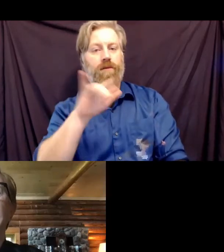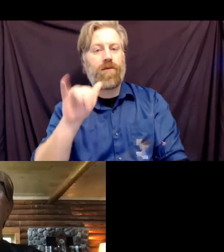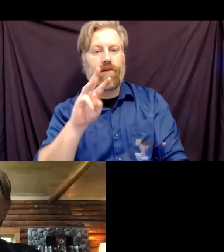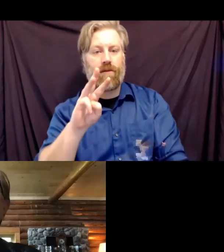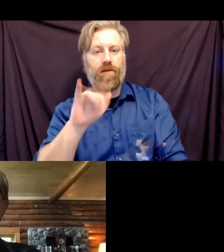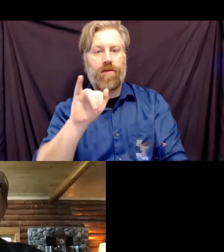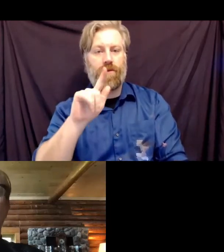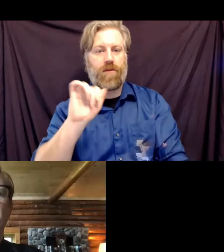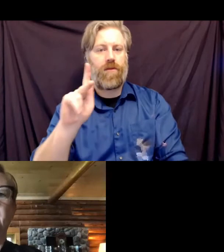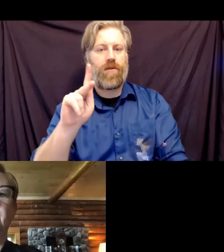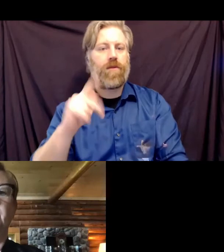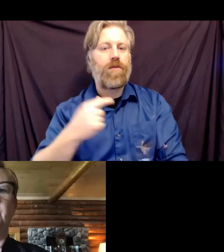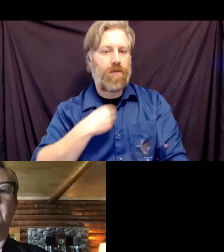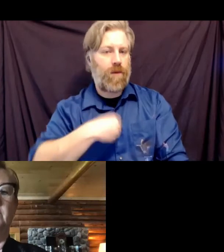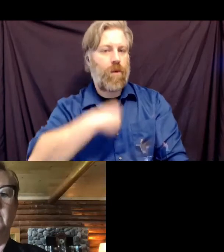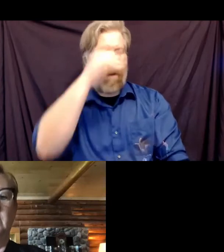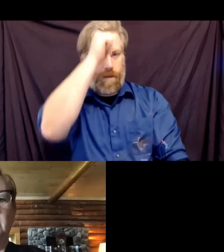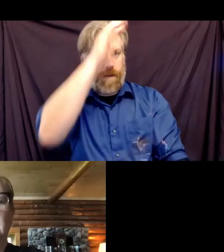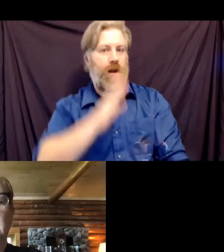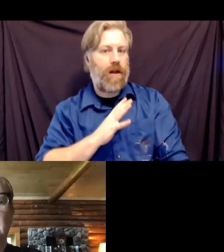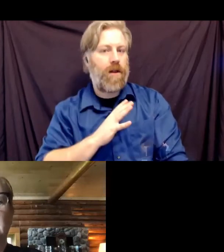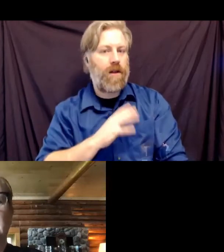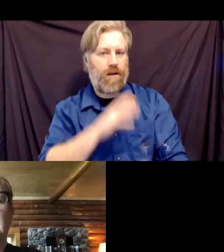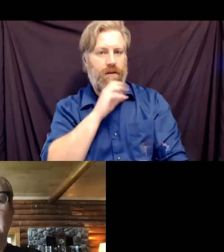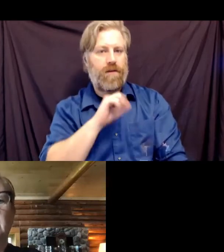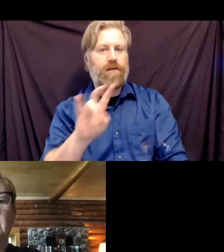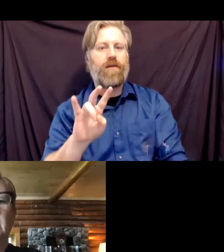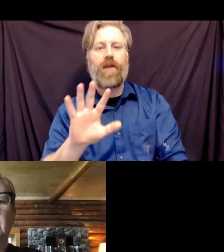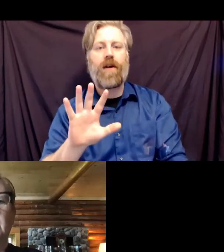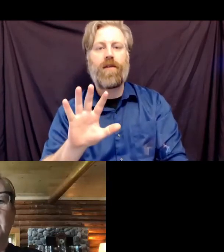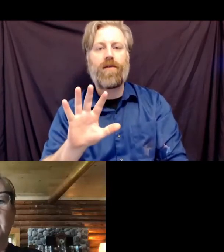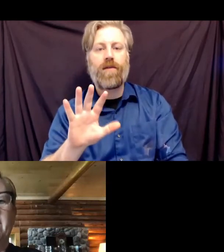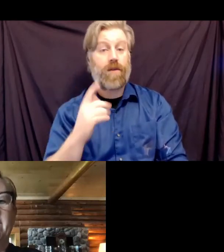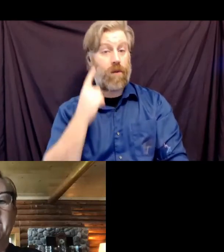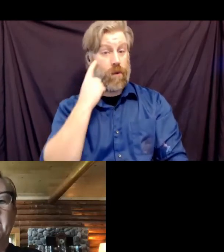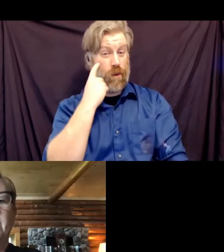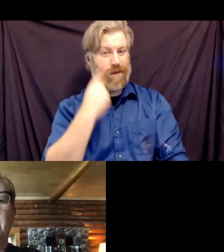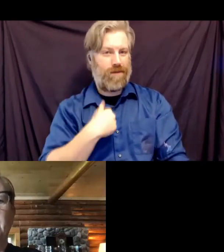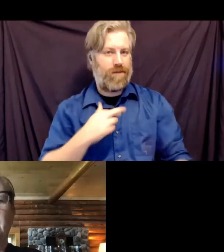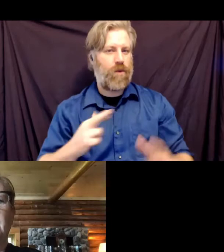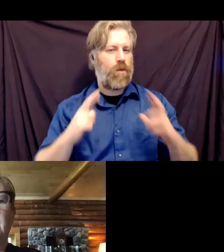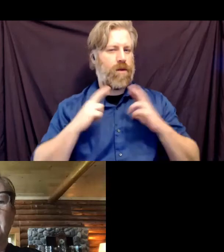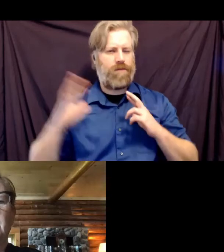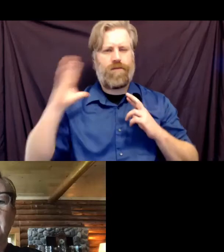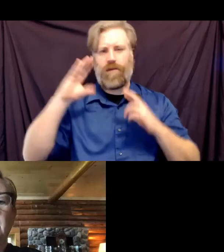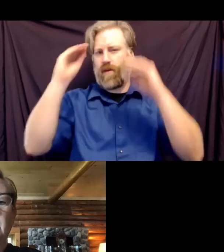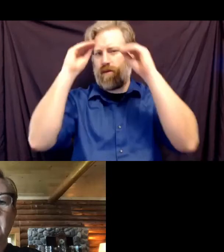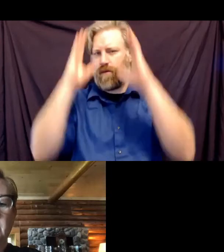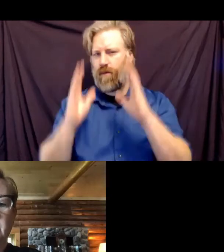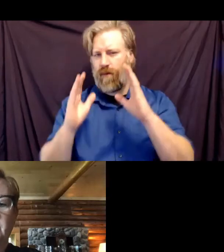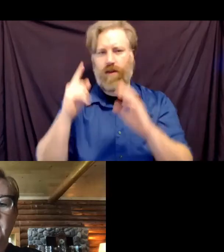I'm a white male. I'm 75 years old, recently retired professor of special education.